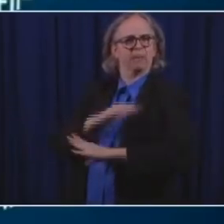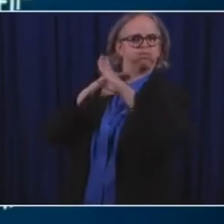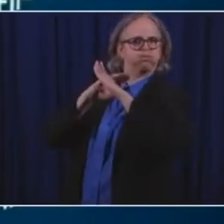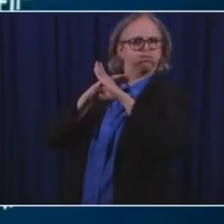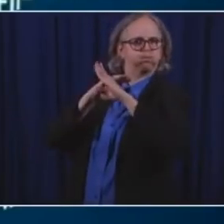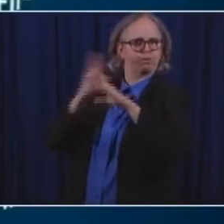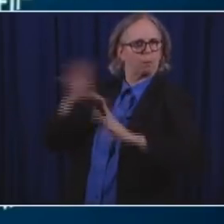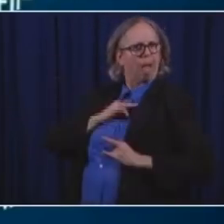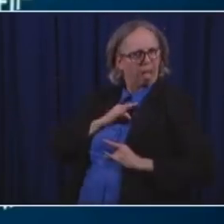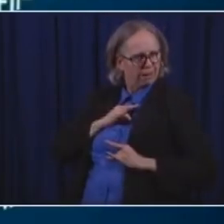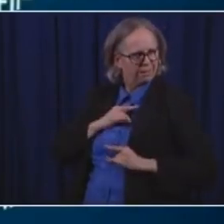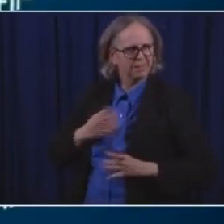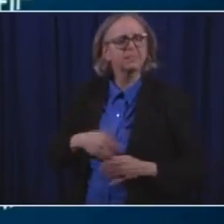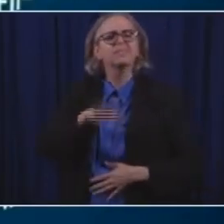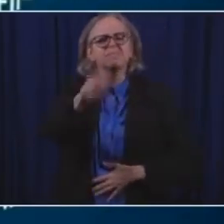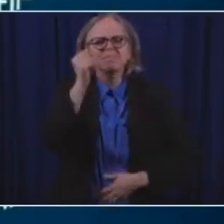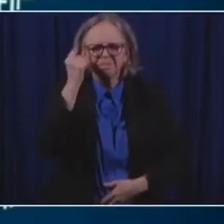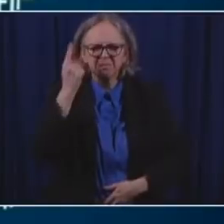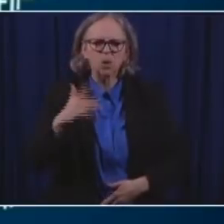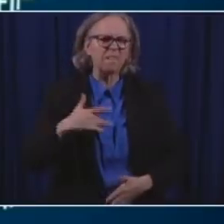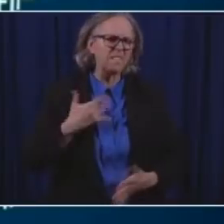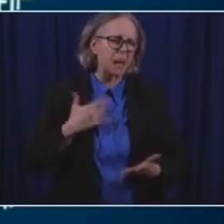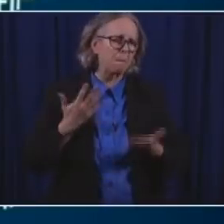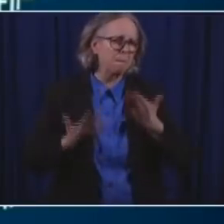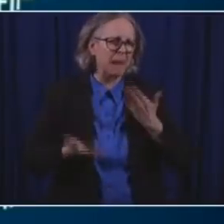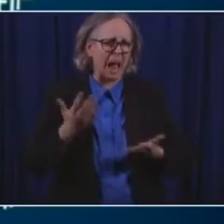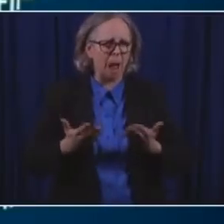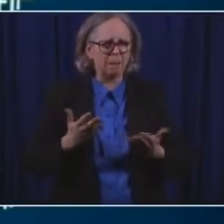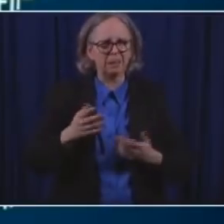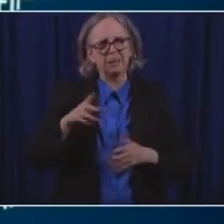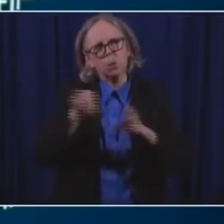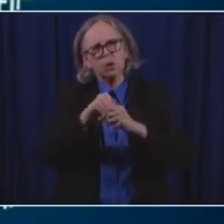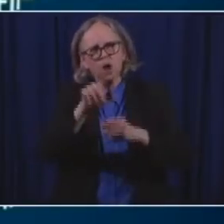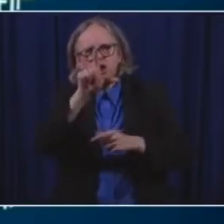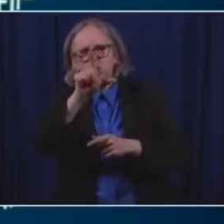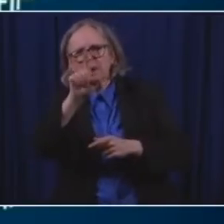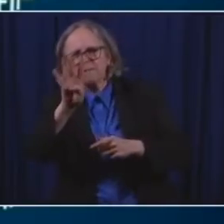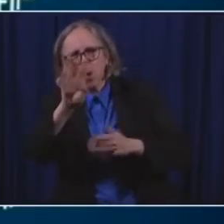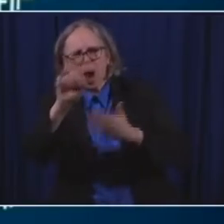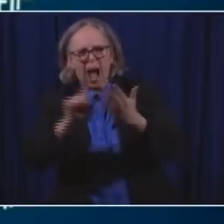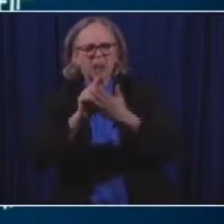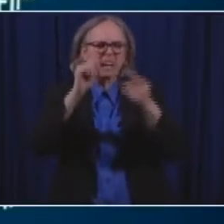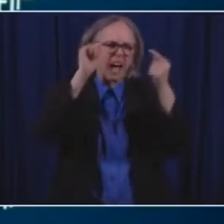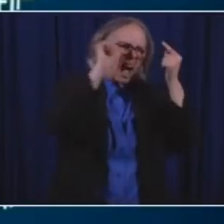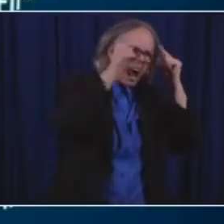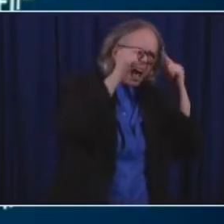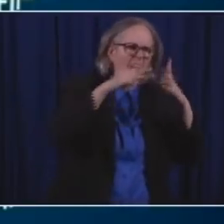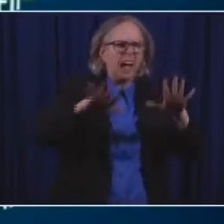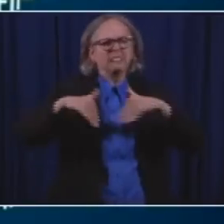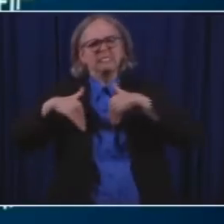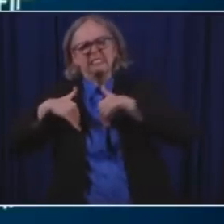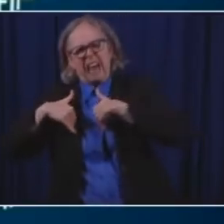kilter for 24 hours. They may have a headache, they may have fatigue. That's not a toxicity, that's your body's way